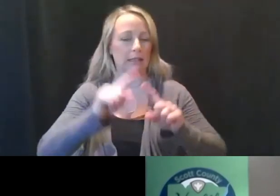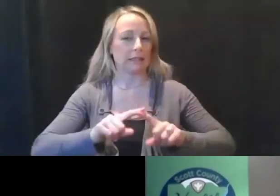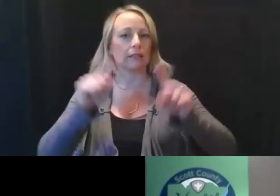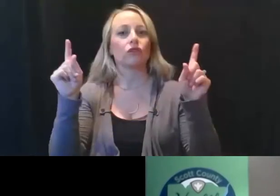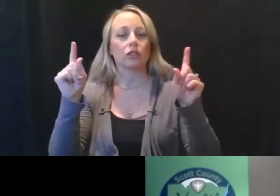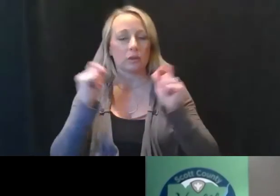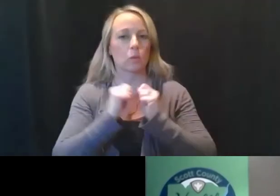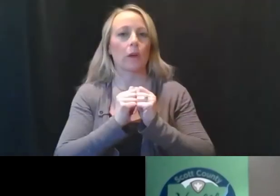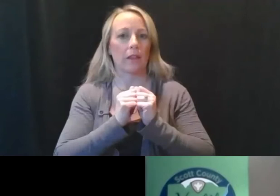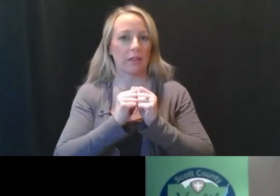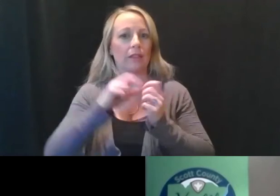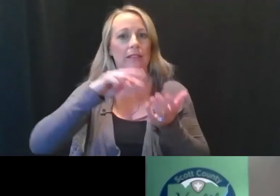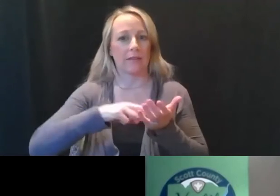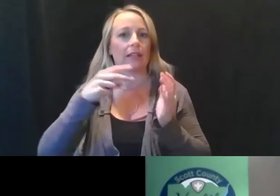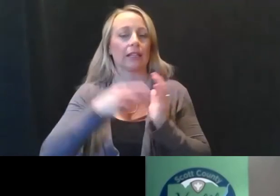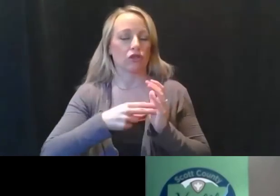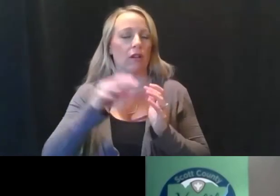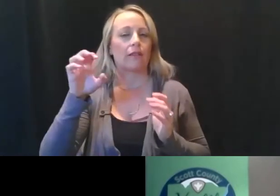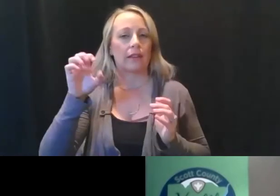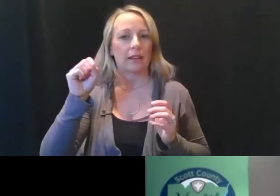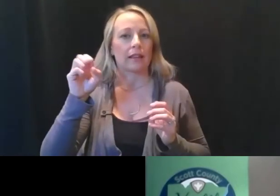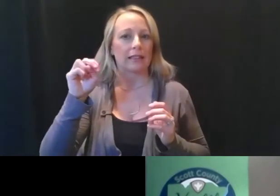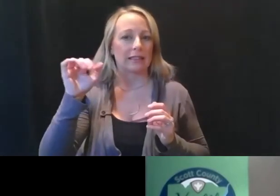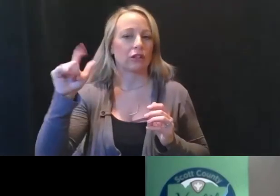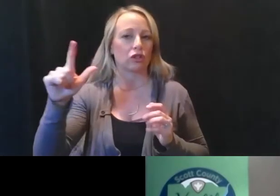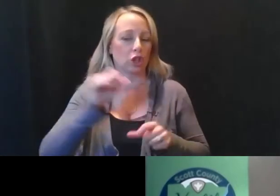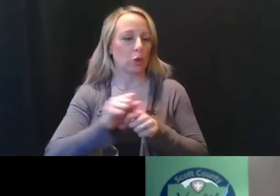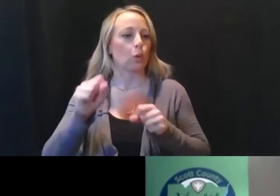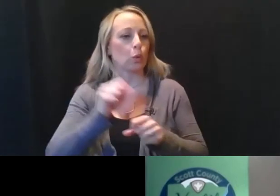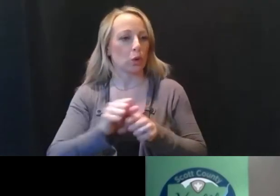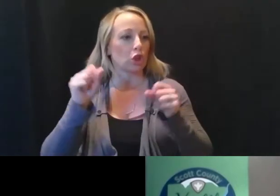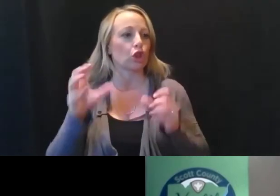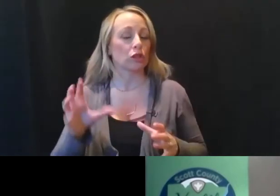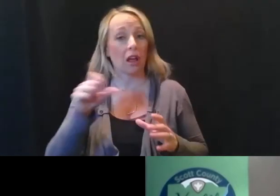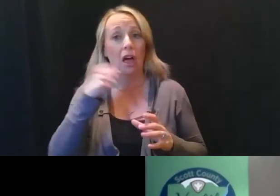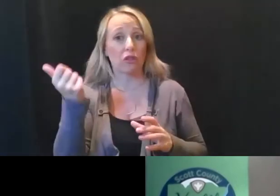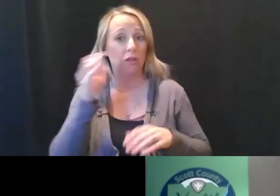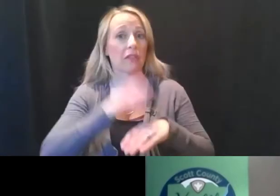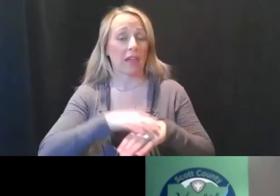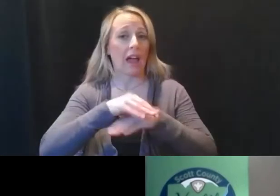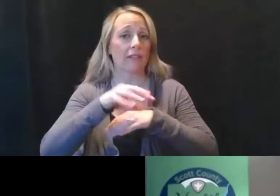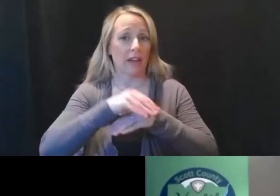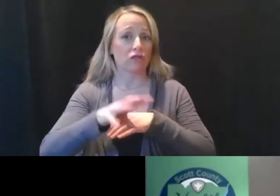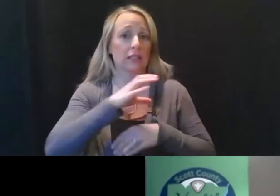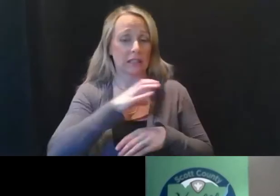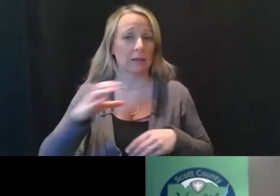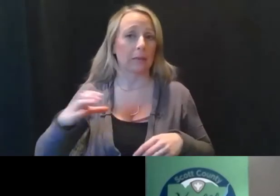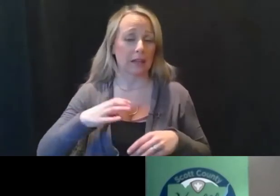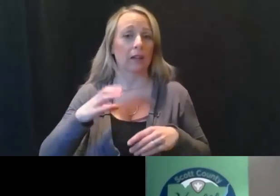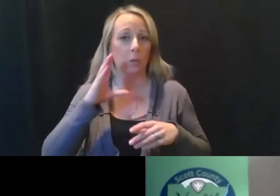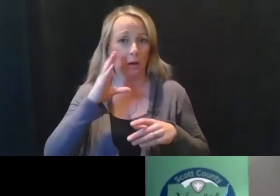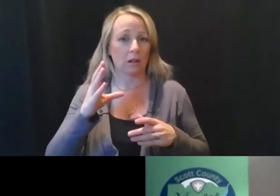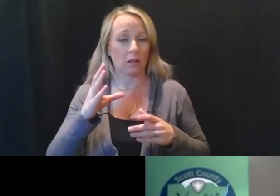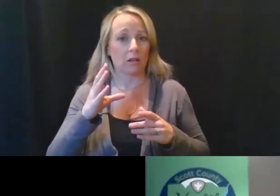the definition of essential workers. Other than that, the Advisory Committee for Immunization Practices has